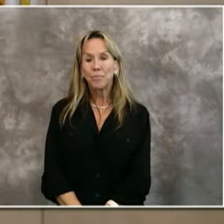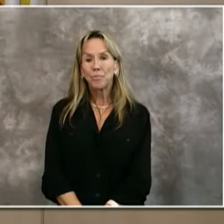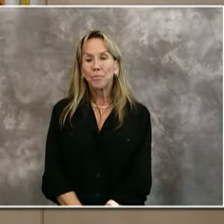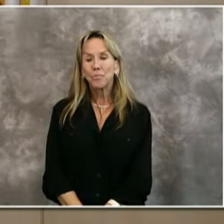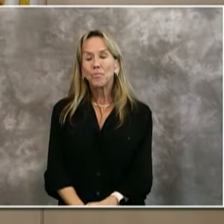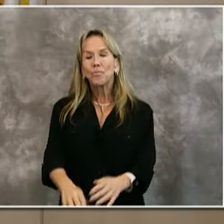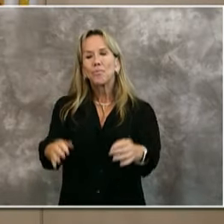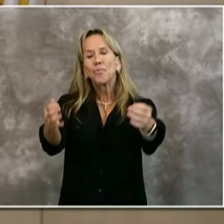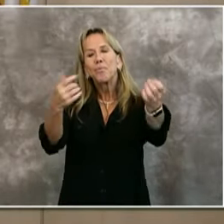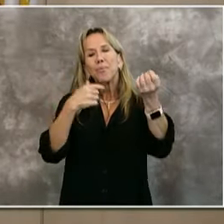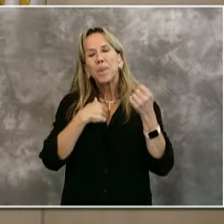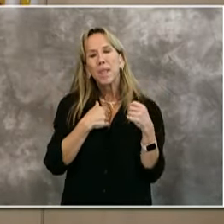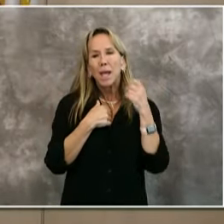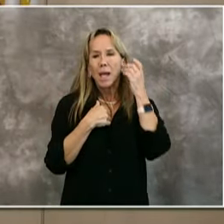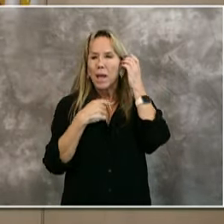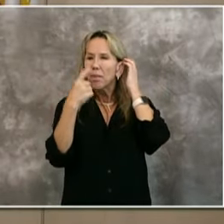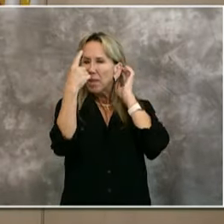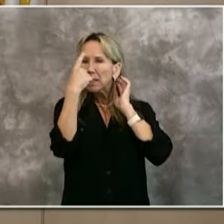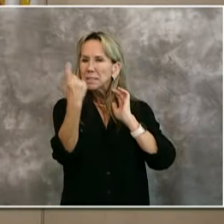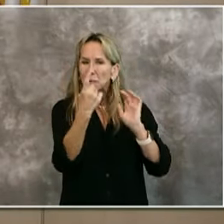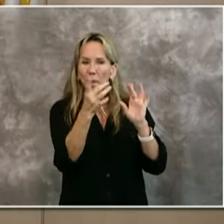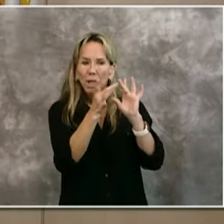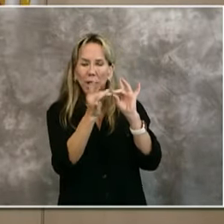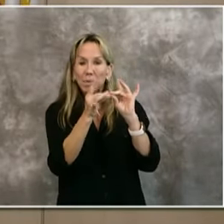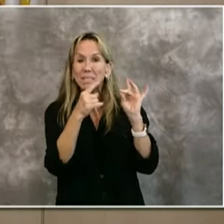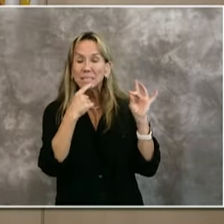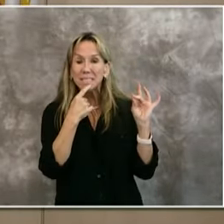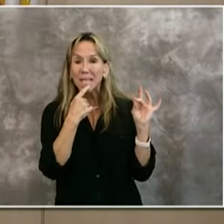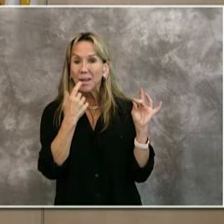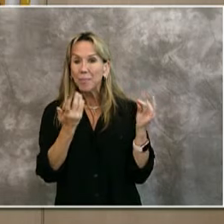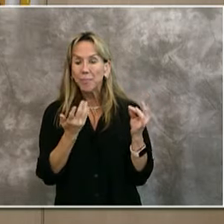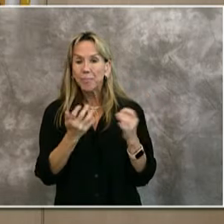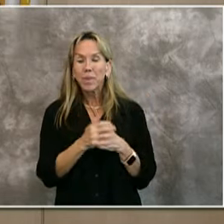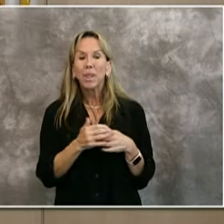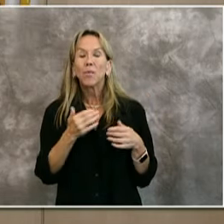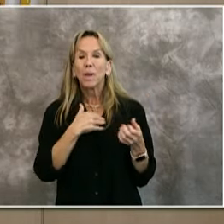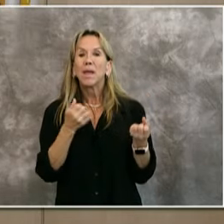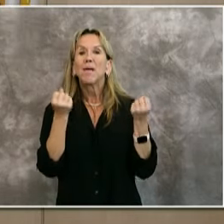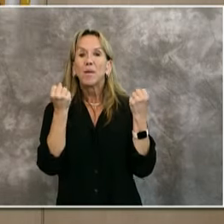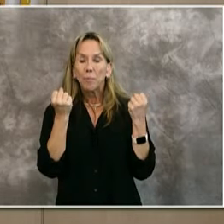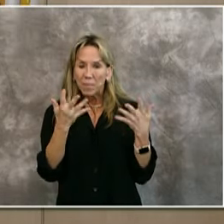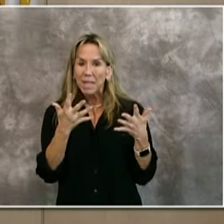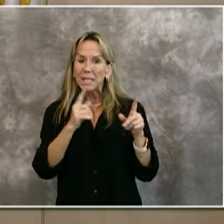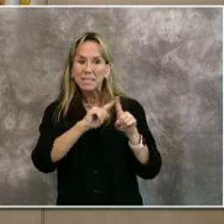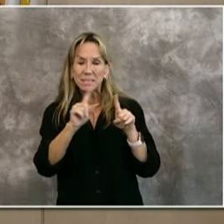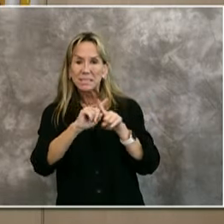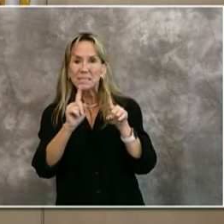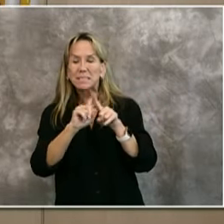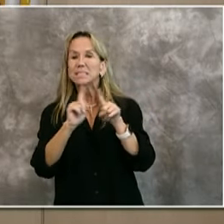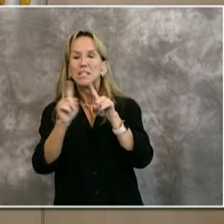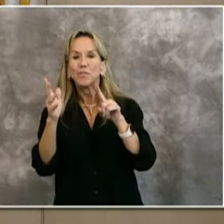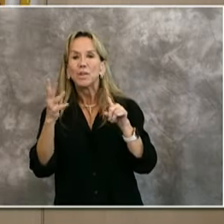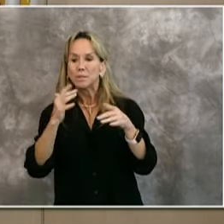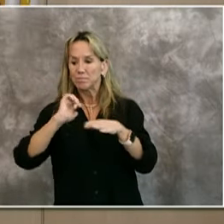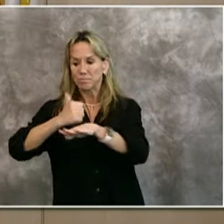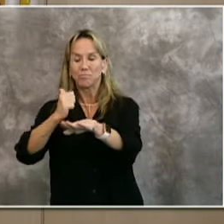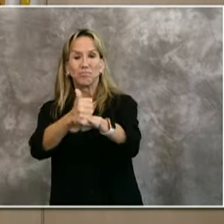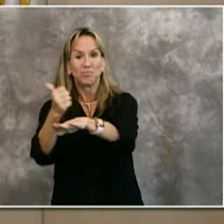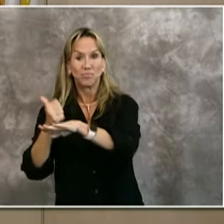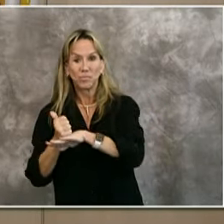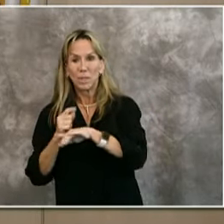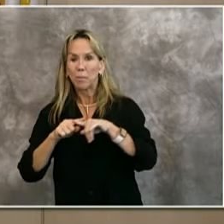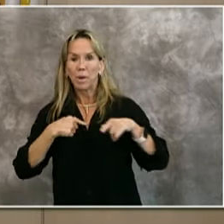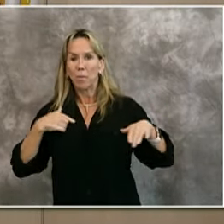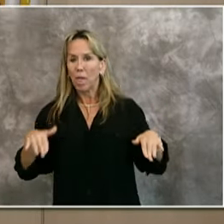I think someone made the comment, we have a lot of regulations in process and they just need to be enforced. So we